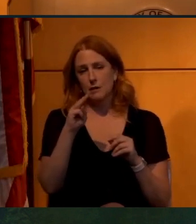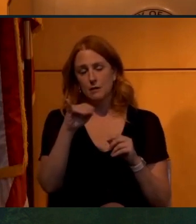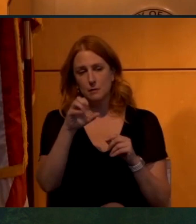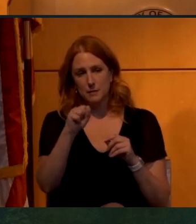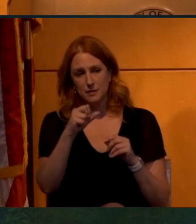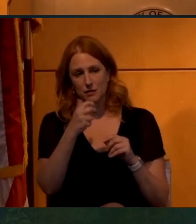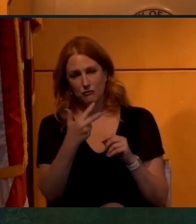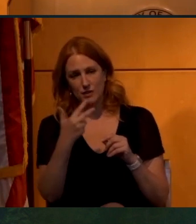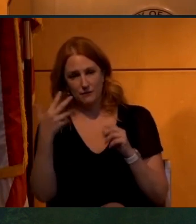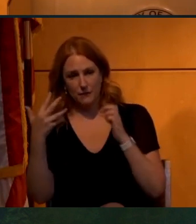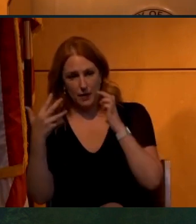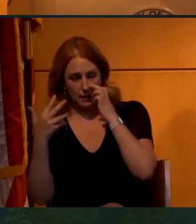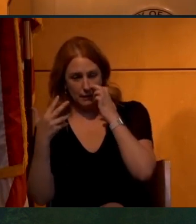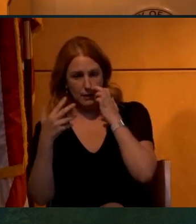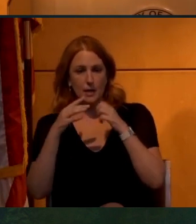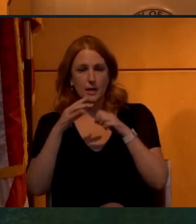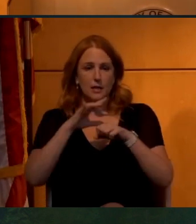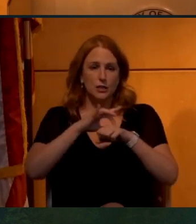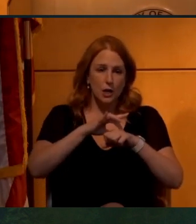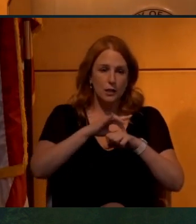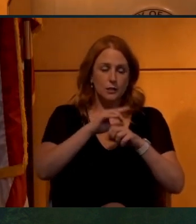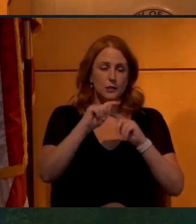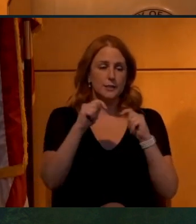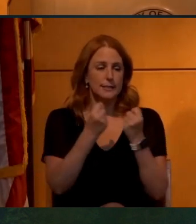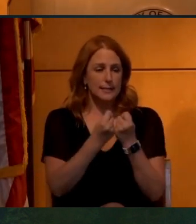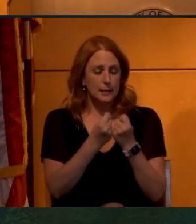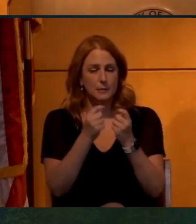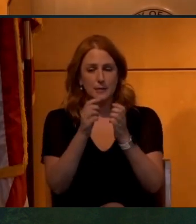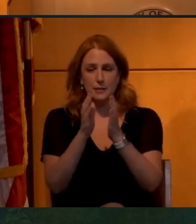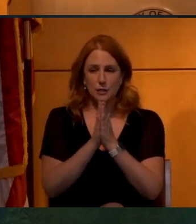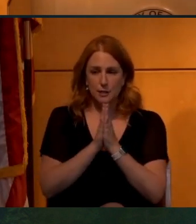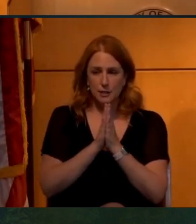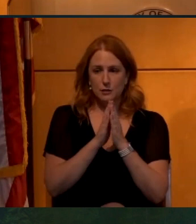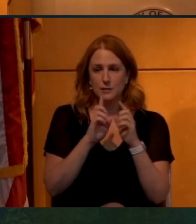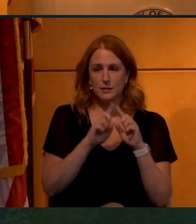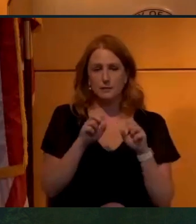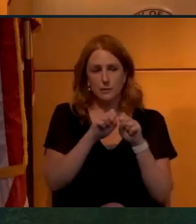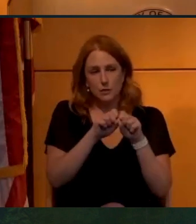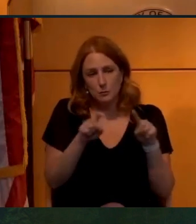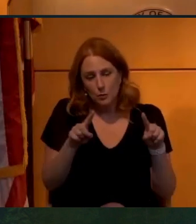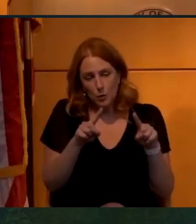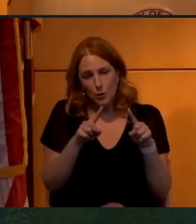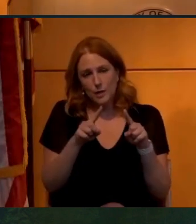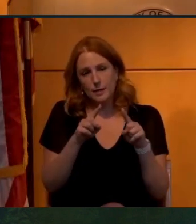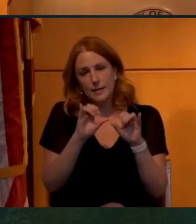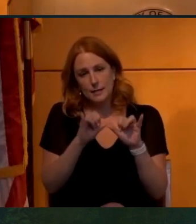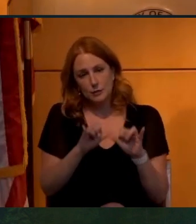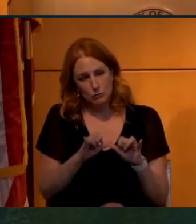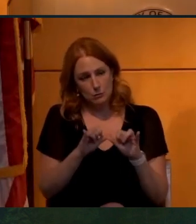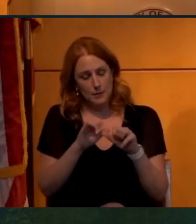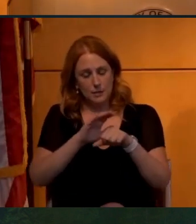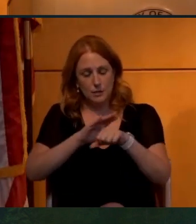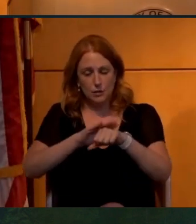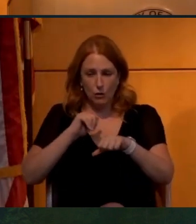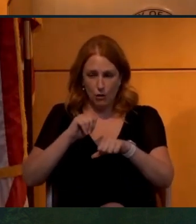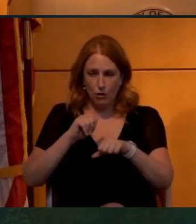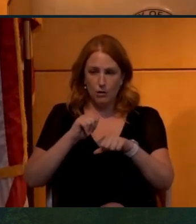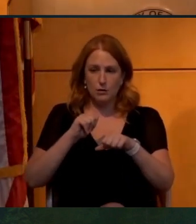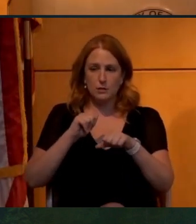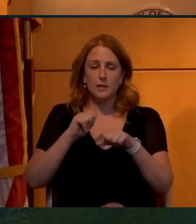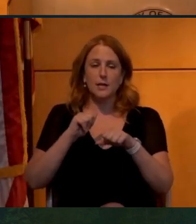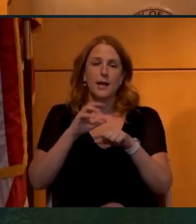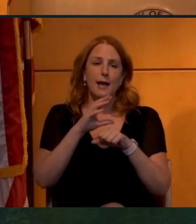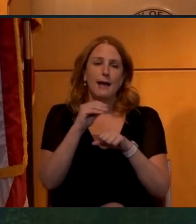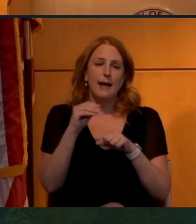geology team solicitation, and then we'll have a deployed instruments call that will include surface deployed instruments, lander mounted instruments, and